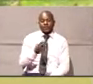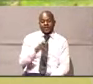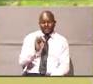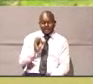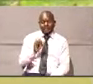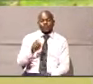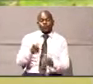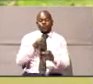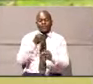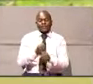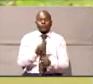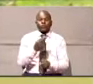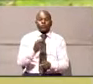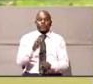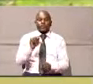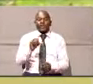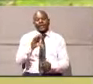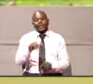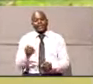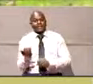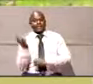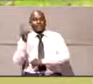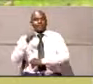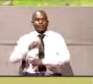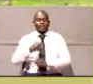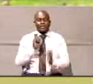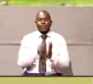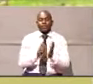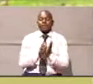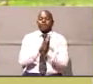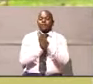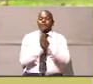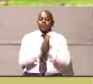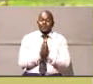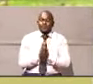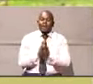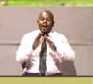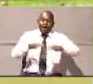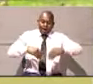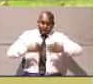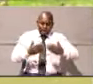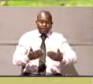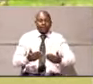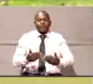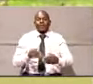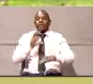of August 2019, is another day written in our history, how